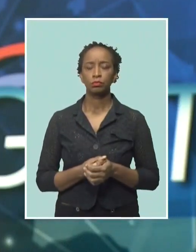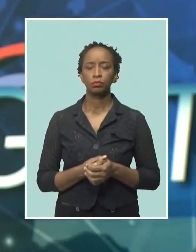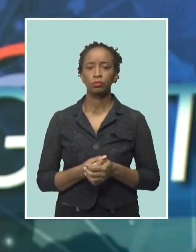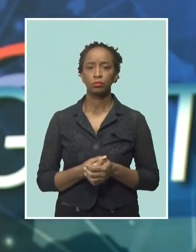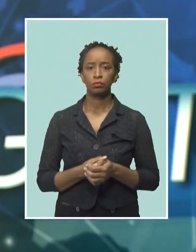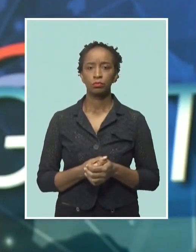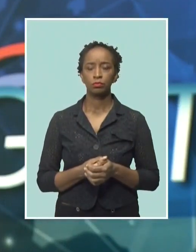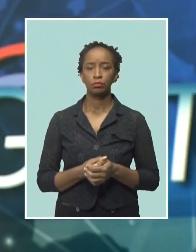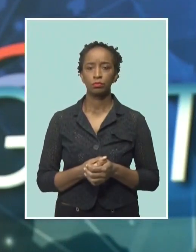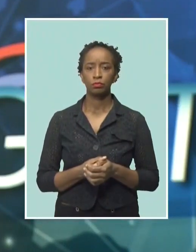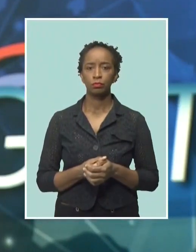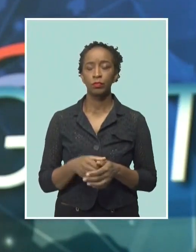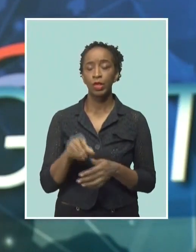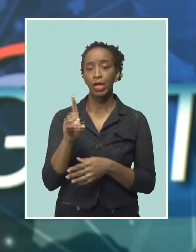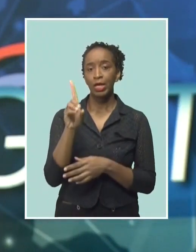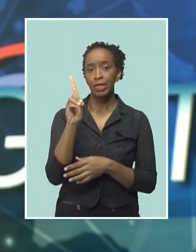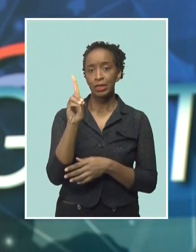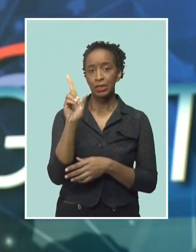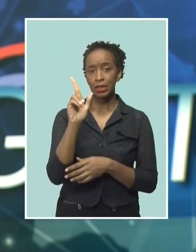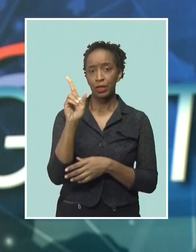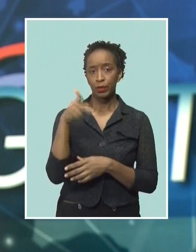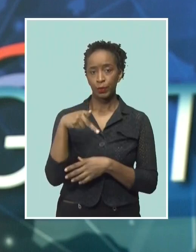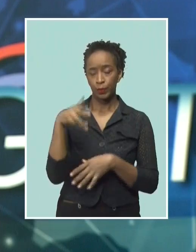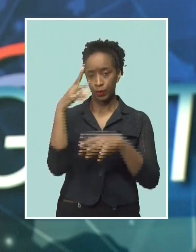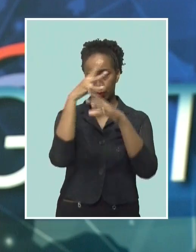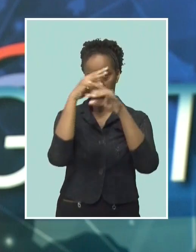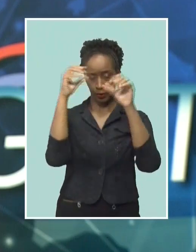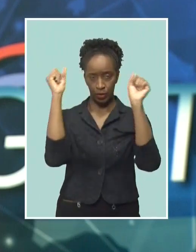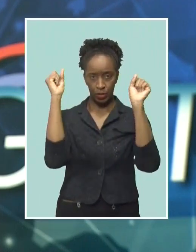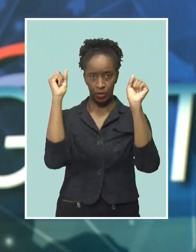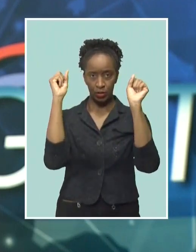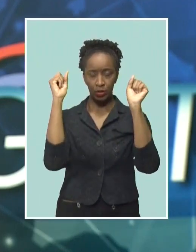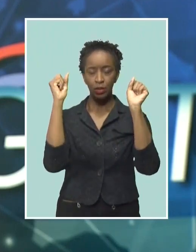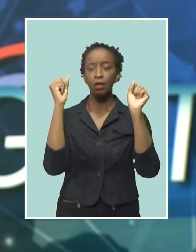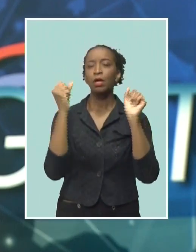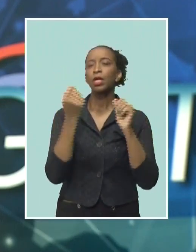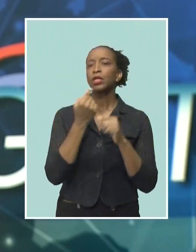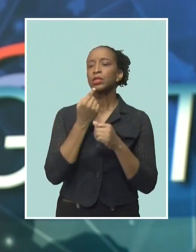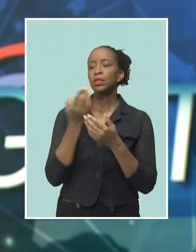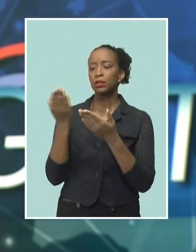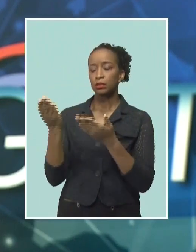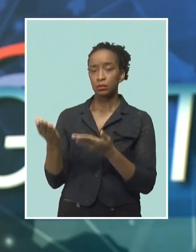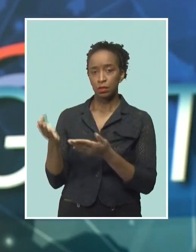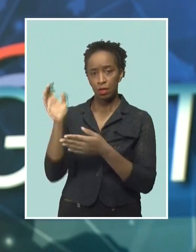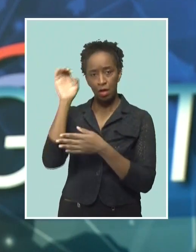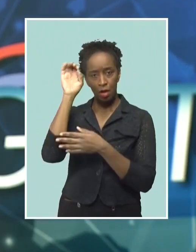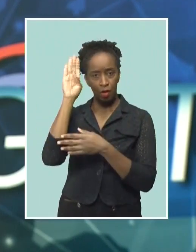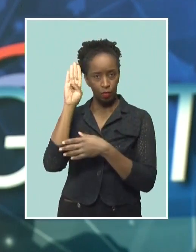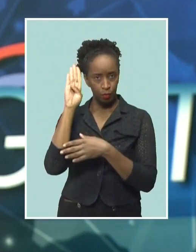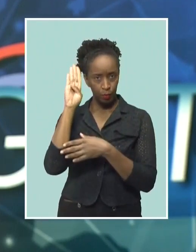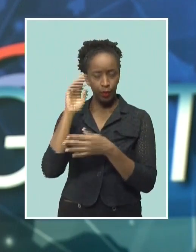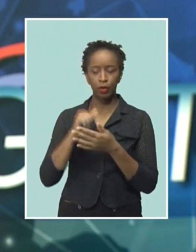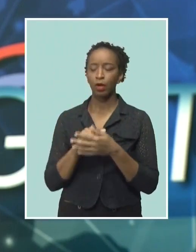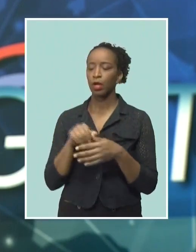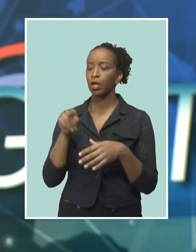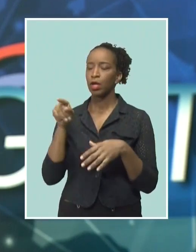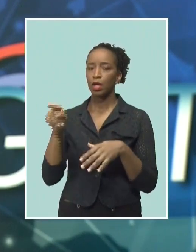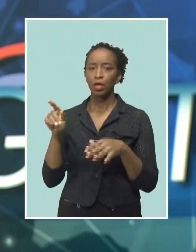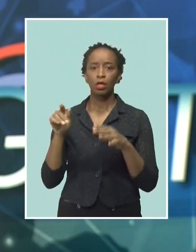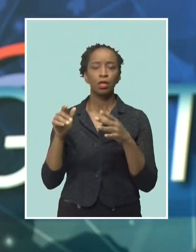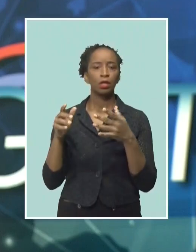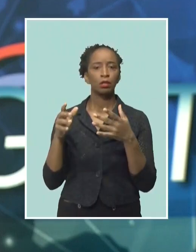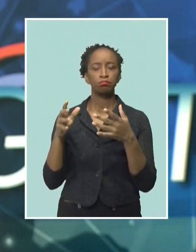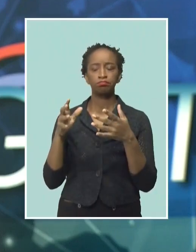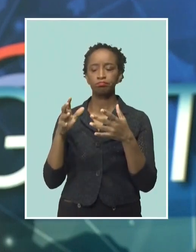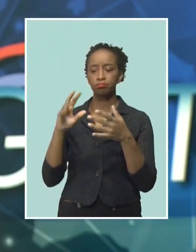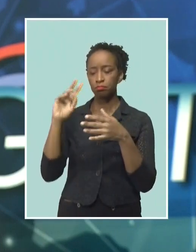the Democratic Labour Party, Senator Andre Worrell, describes Mr. Barrow as the ultimate parliamentarian and a visionary. He says